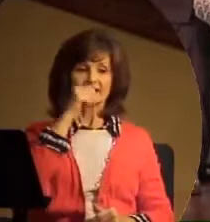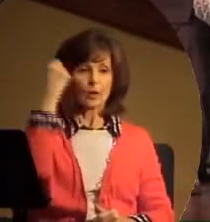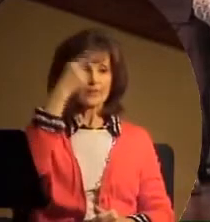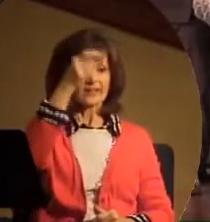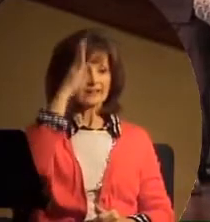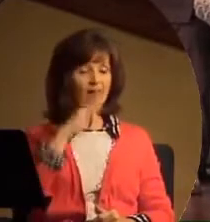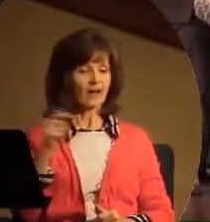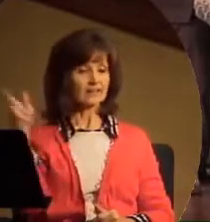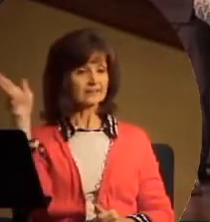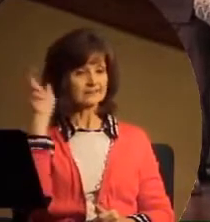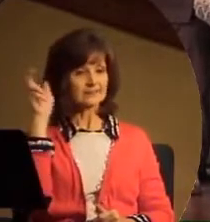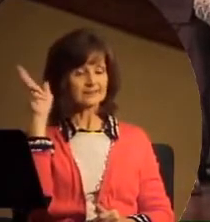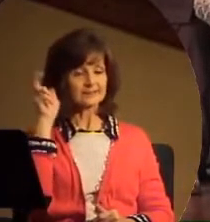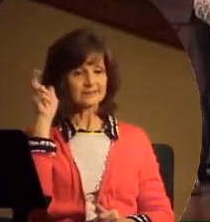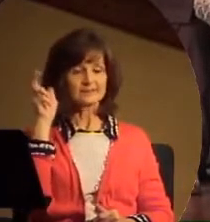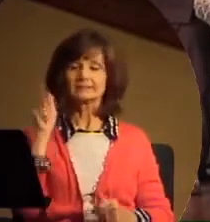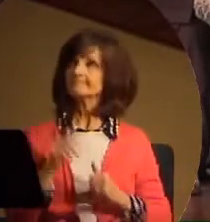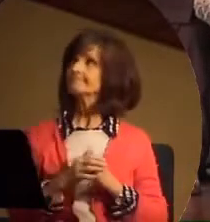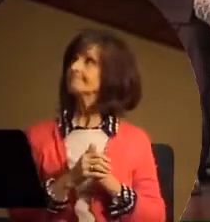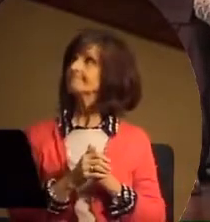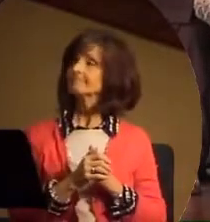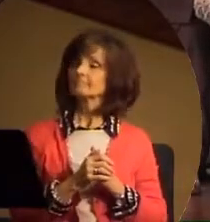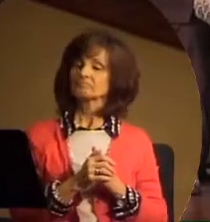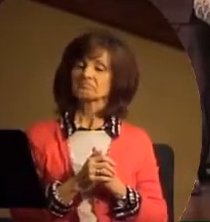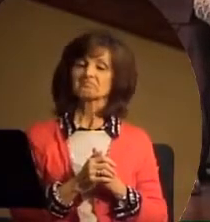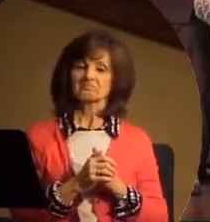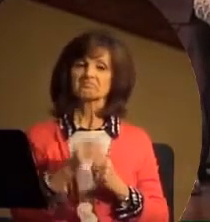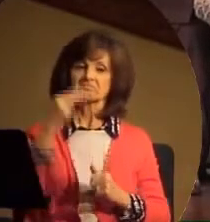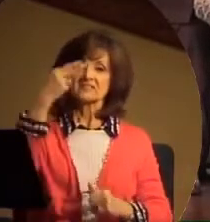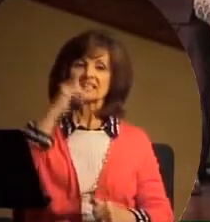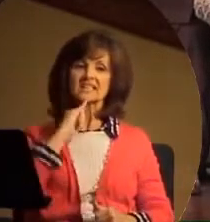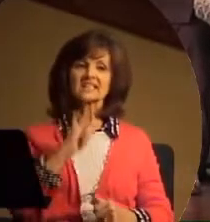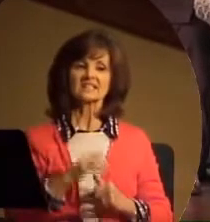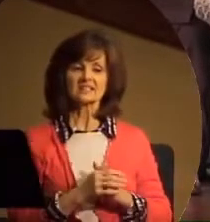is listening, He is.